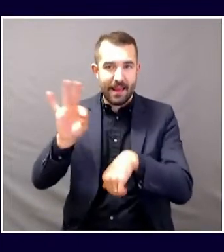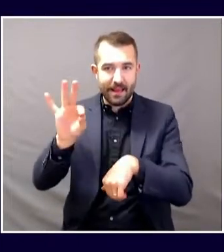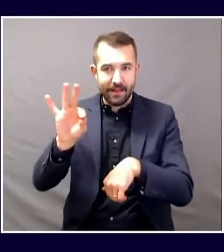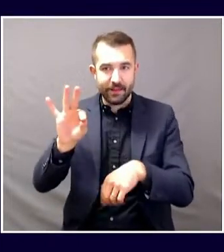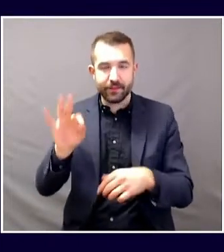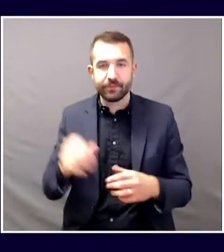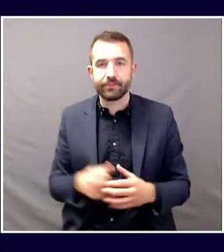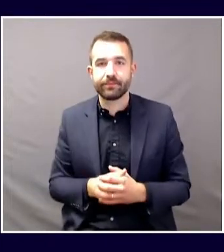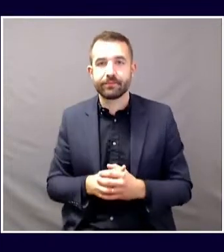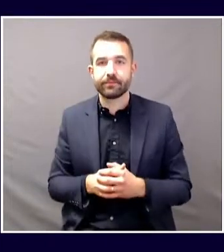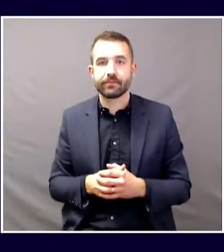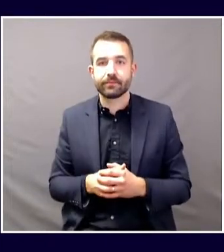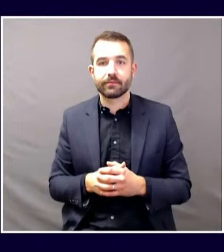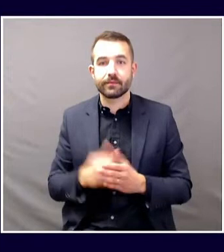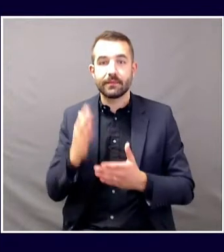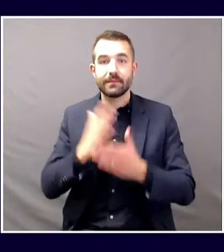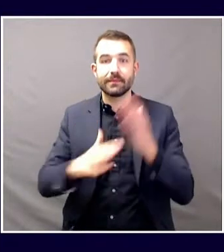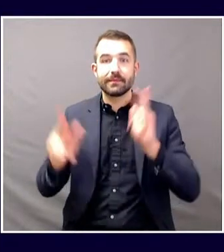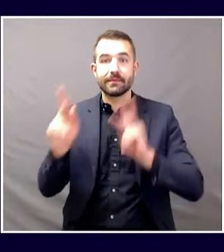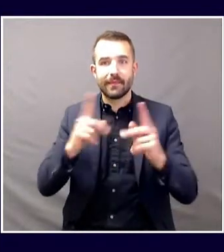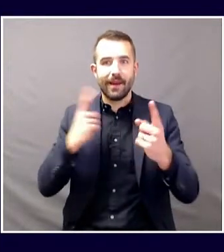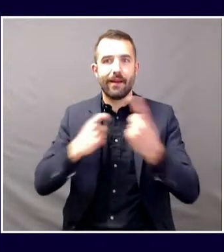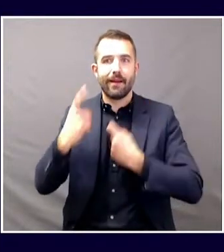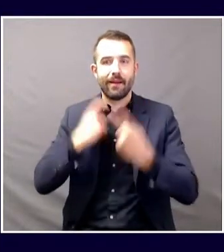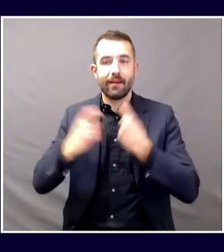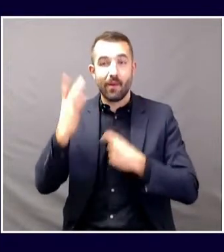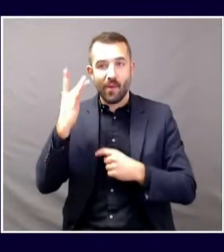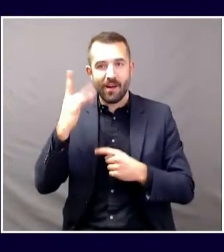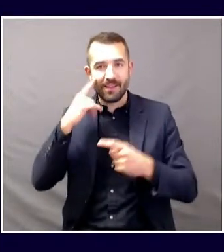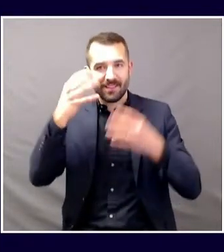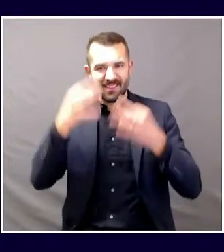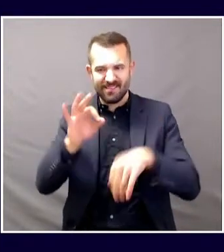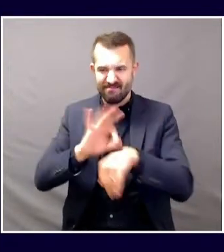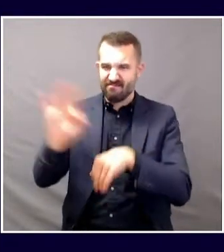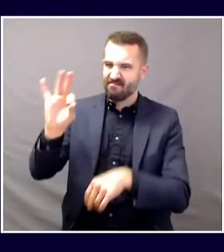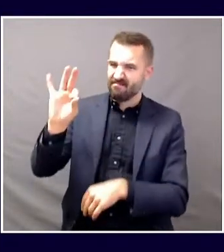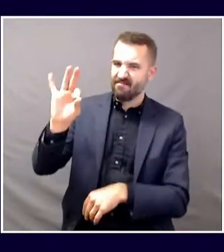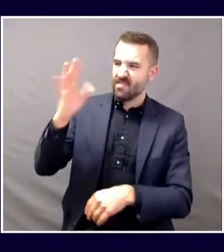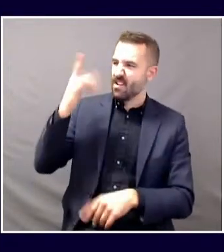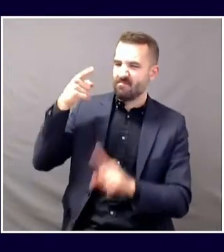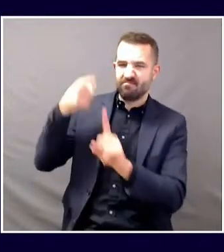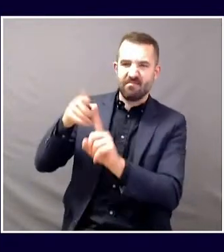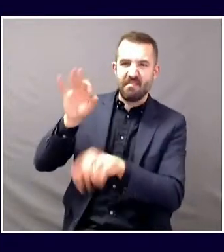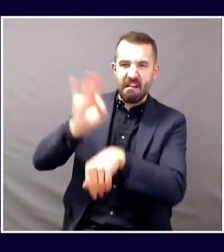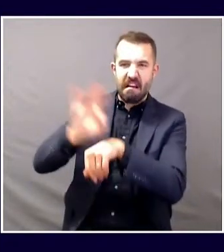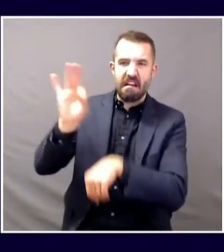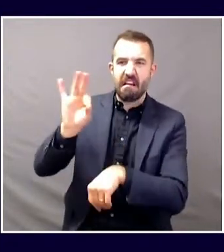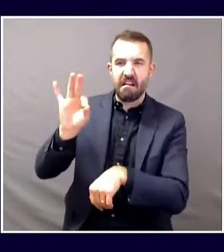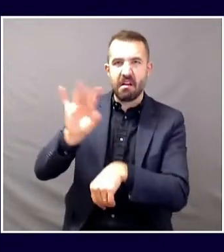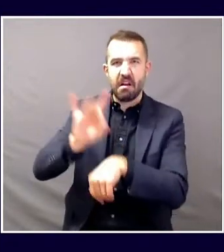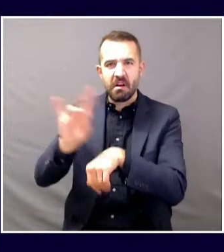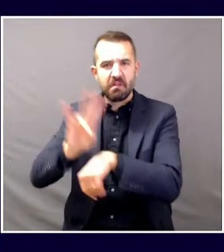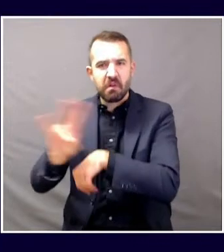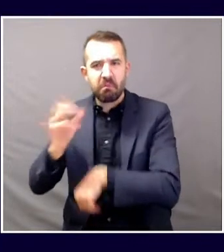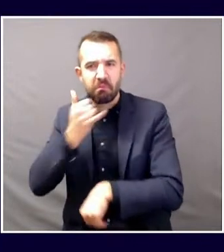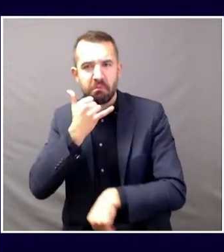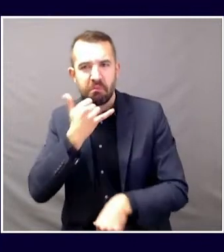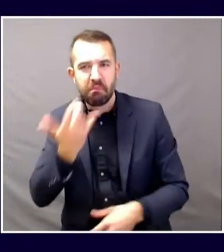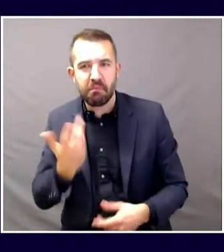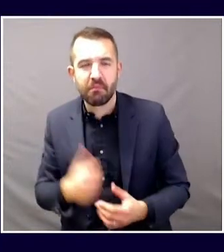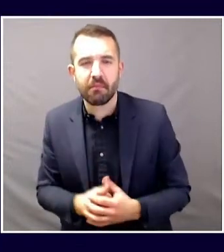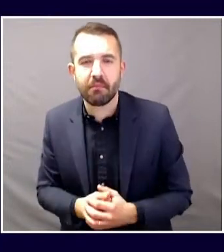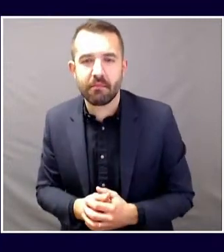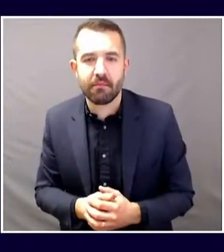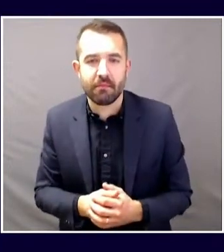9 p.m., why not 8 or 10? So how will 9 p.m. stop the spread? Okay, Commissioner Johnson, can I turn that one over to